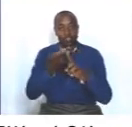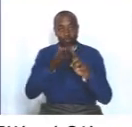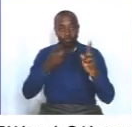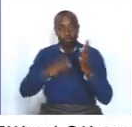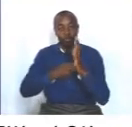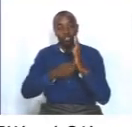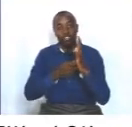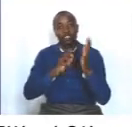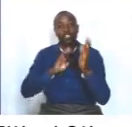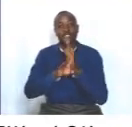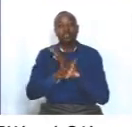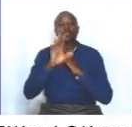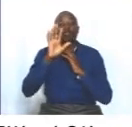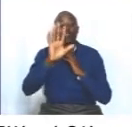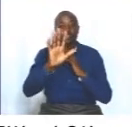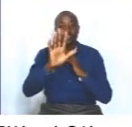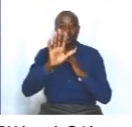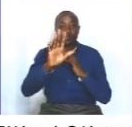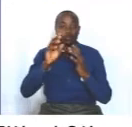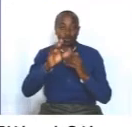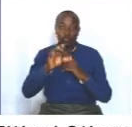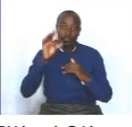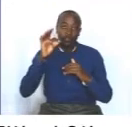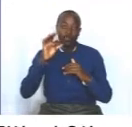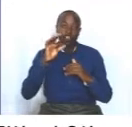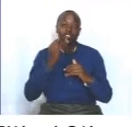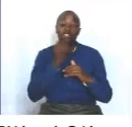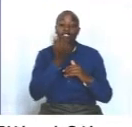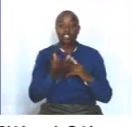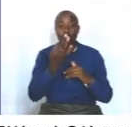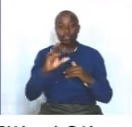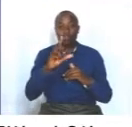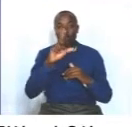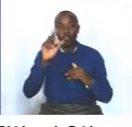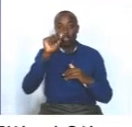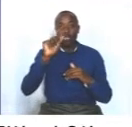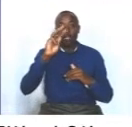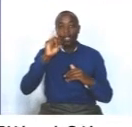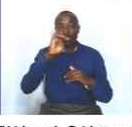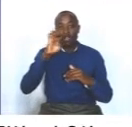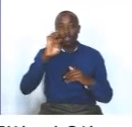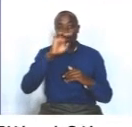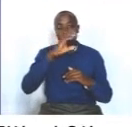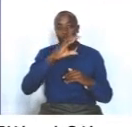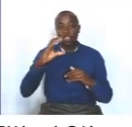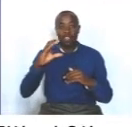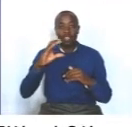chapter number 5, whereby we find that he is a son of Lamech, a ninth in descent from